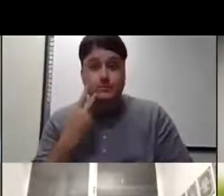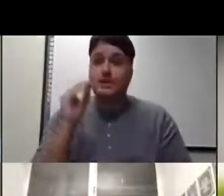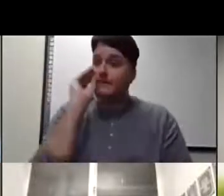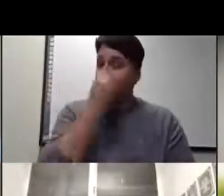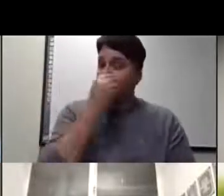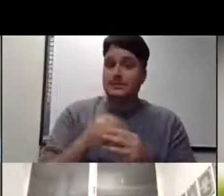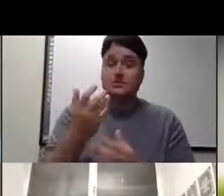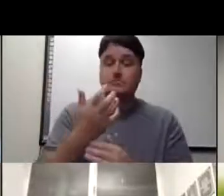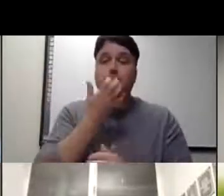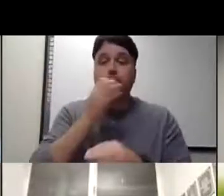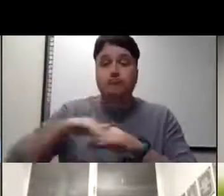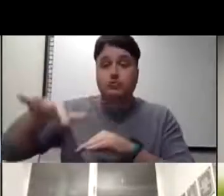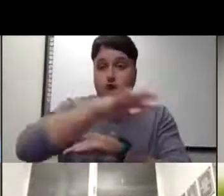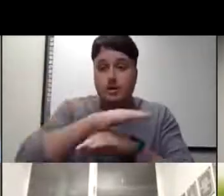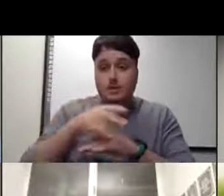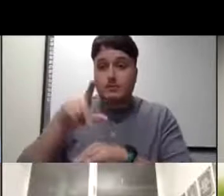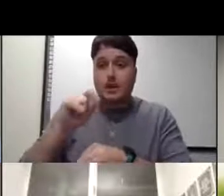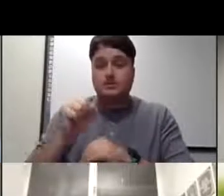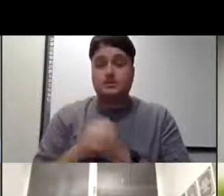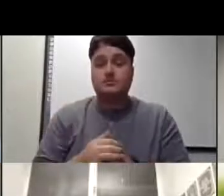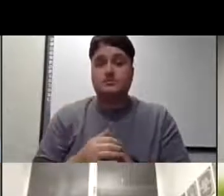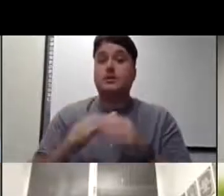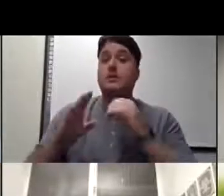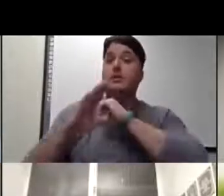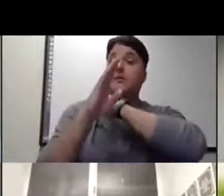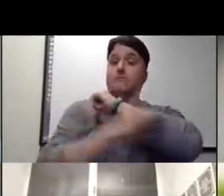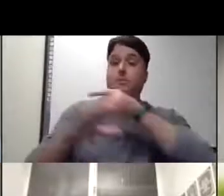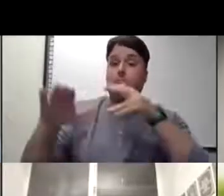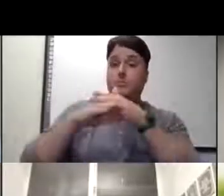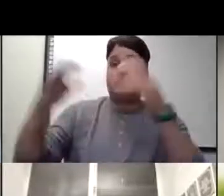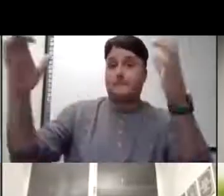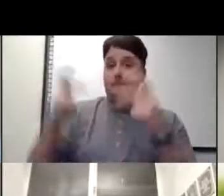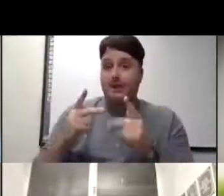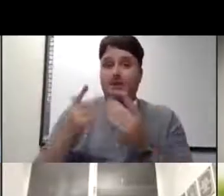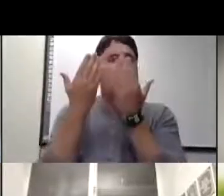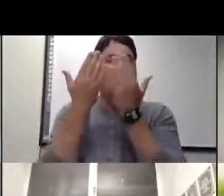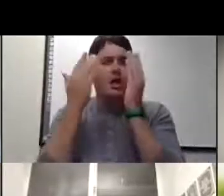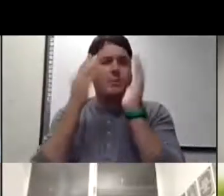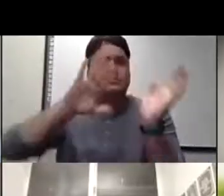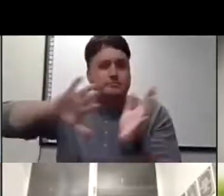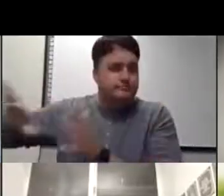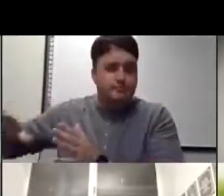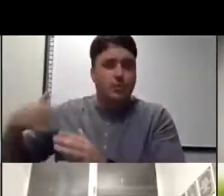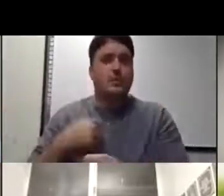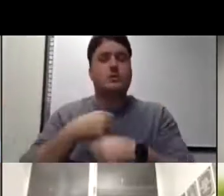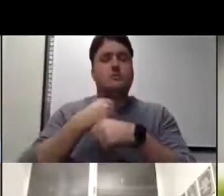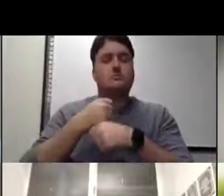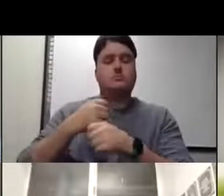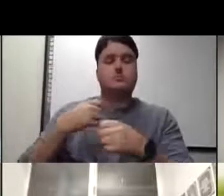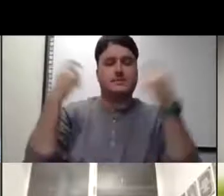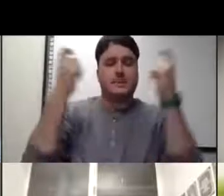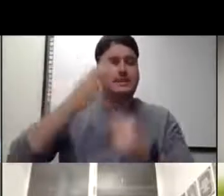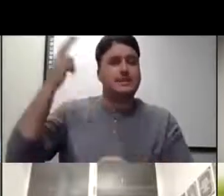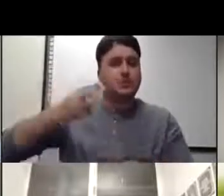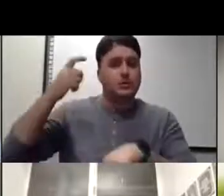plots. When we return from fall break in lieu of Halloween, NSM celebrates our historical timeline. So